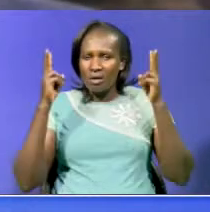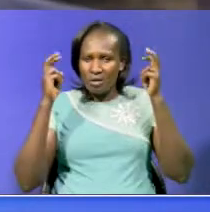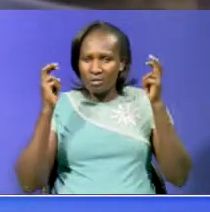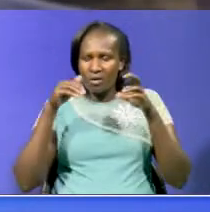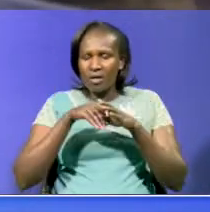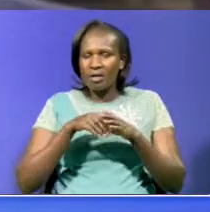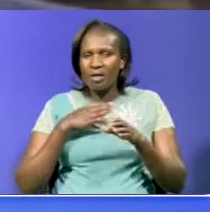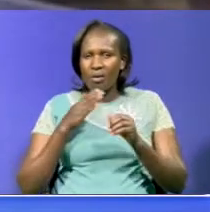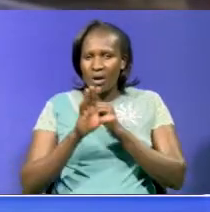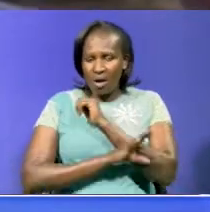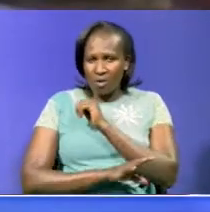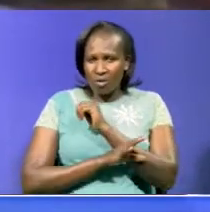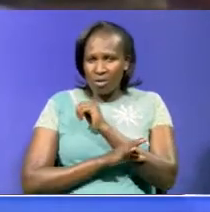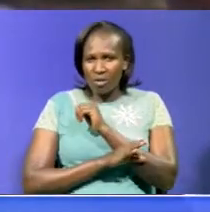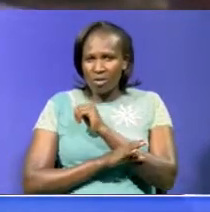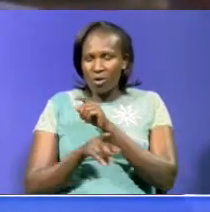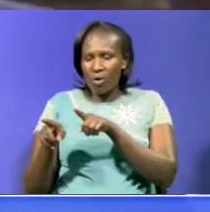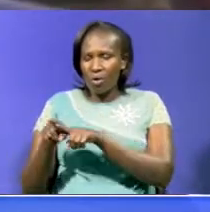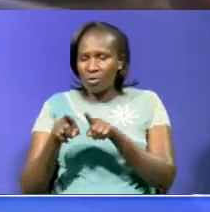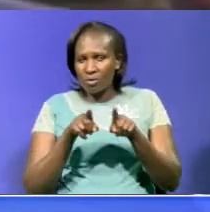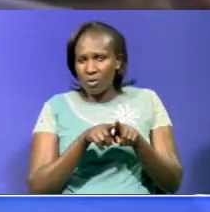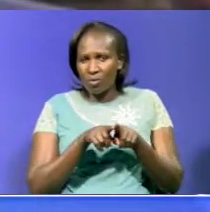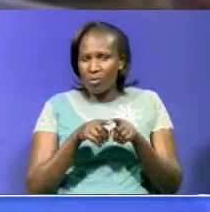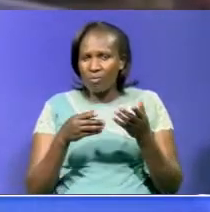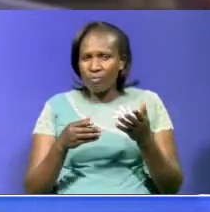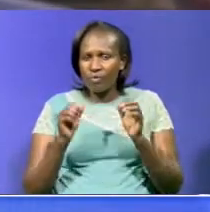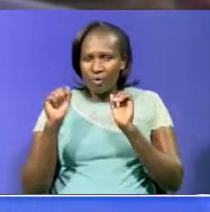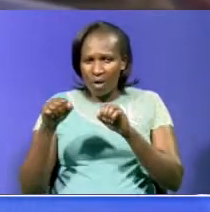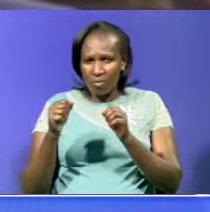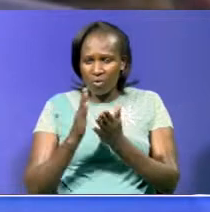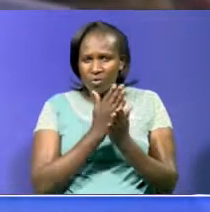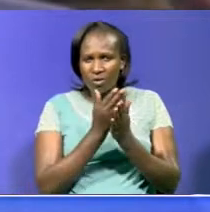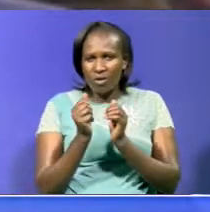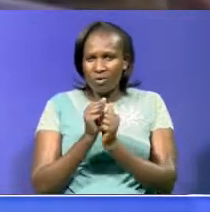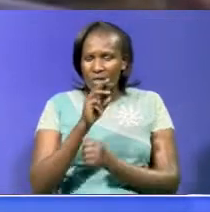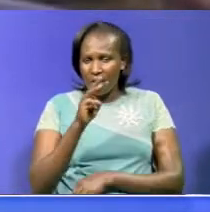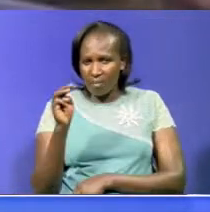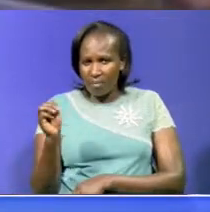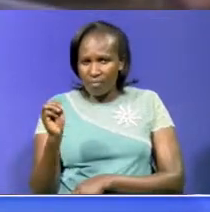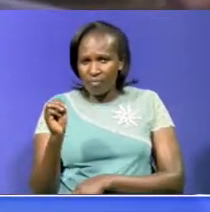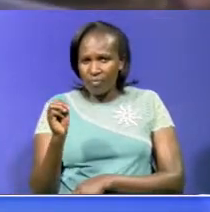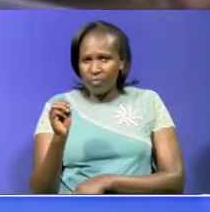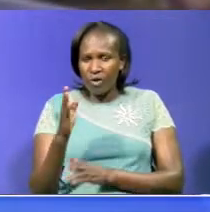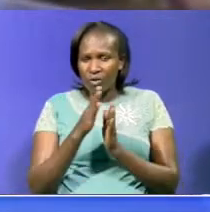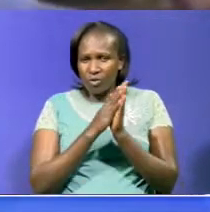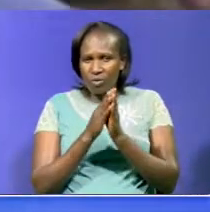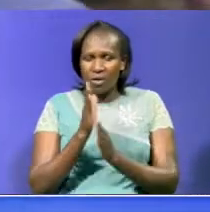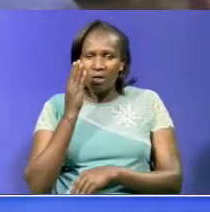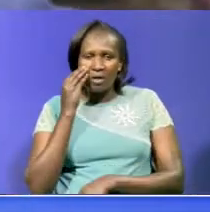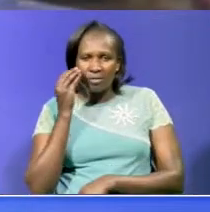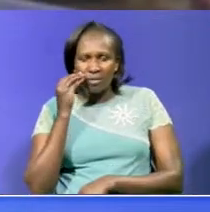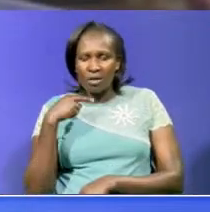country, and to I've been able to share with them our historical experience as a